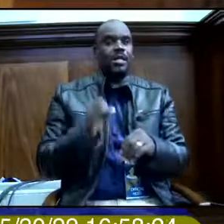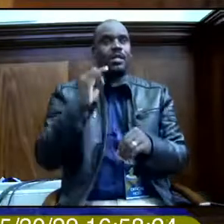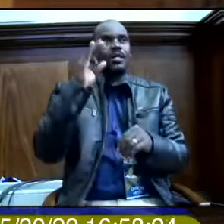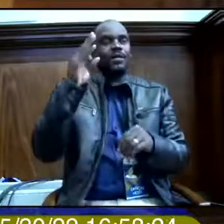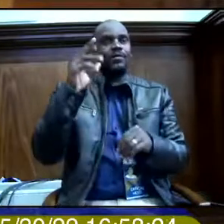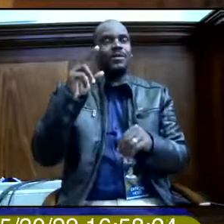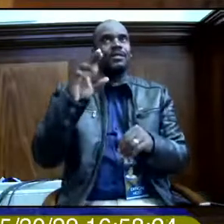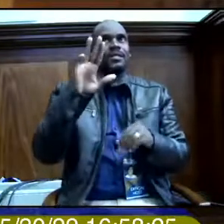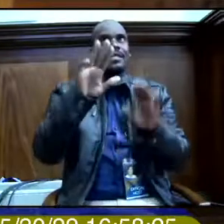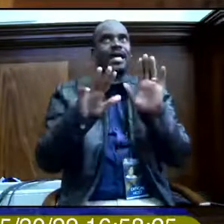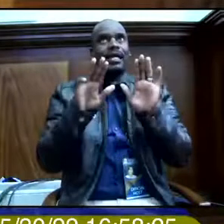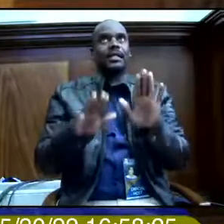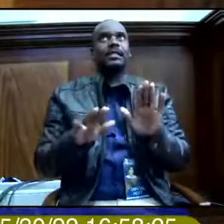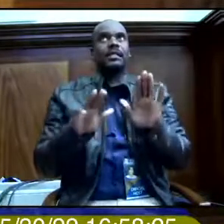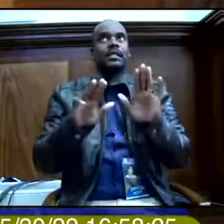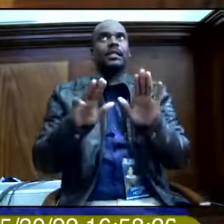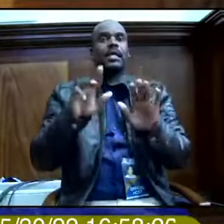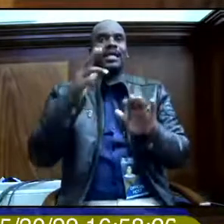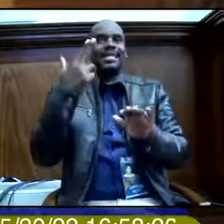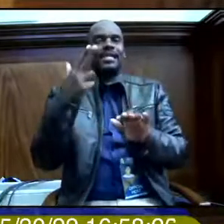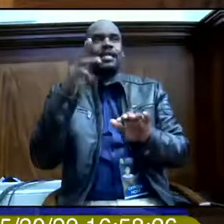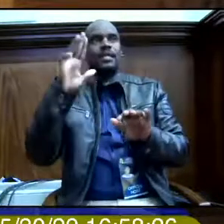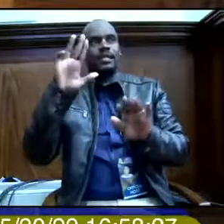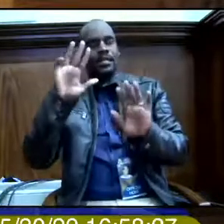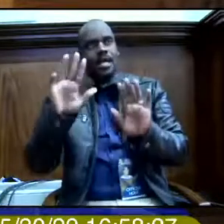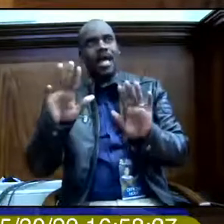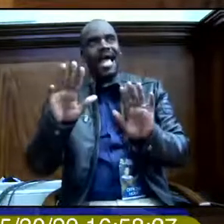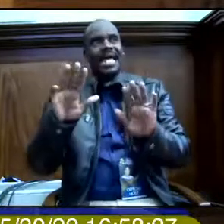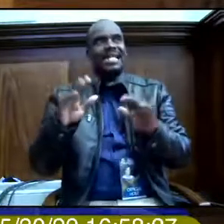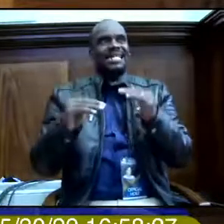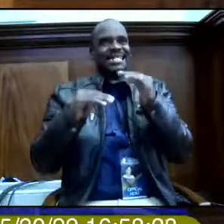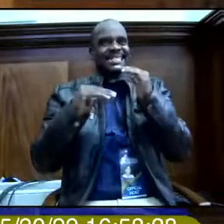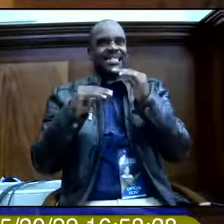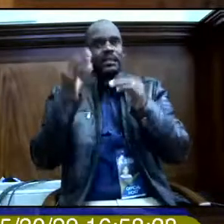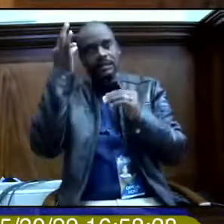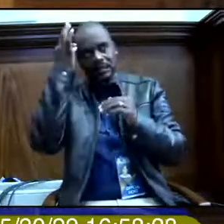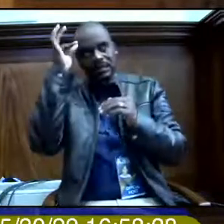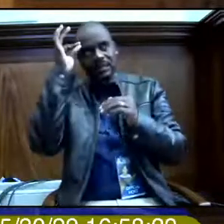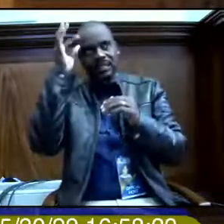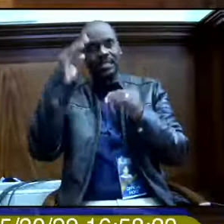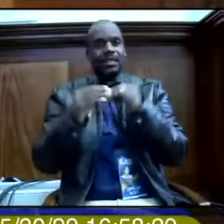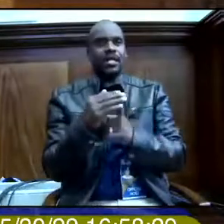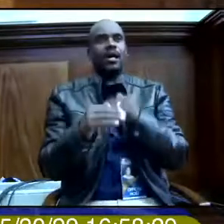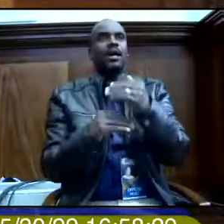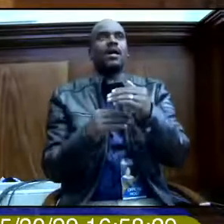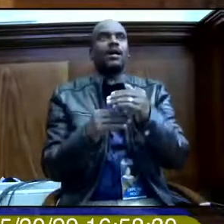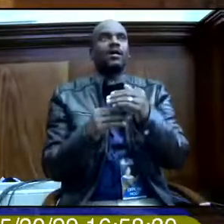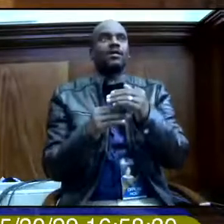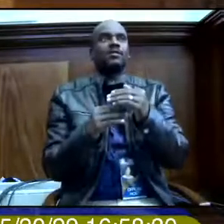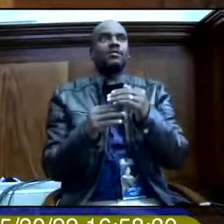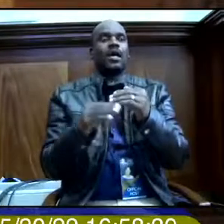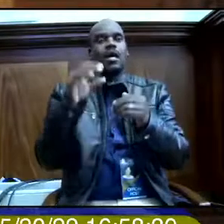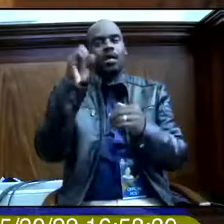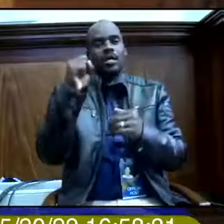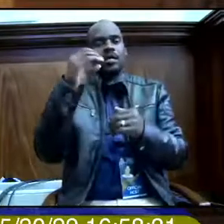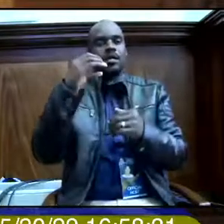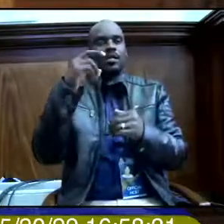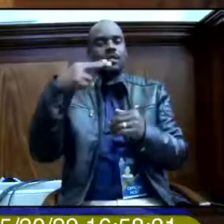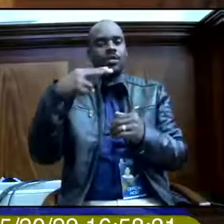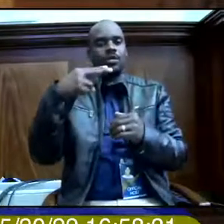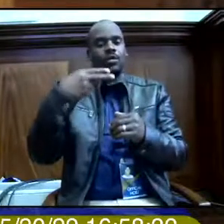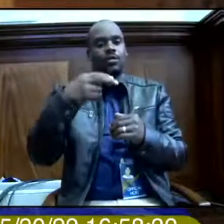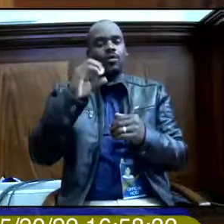1989 when the term developmental stage came about after a scholar chalmers went to